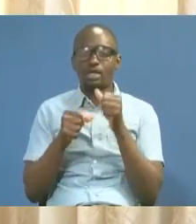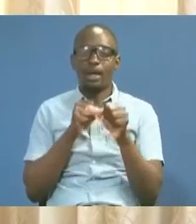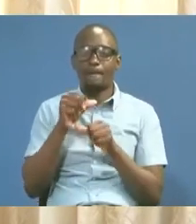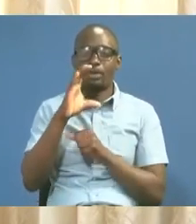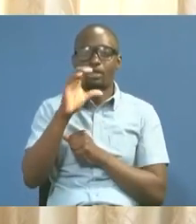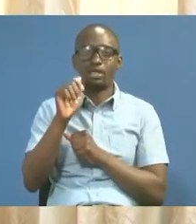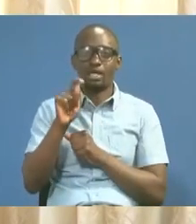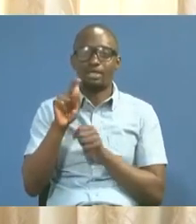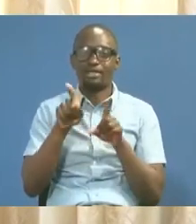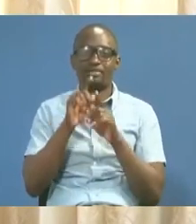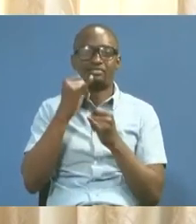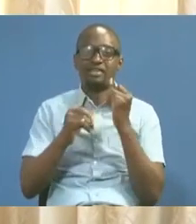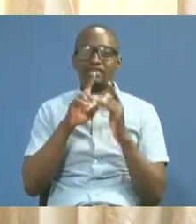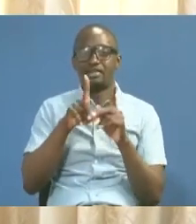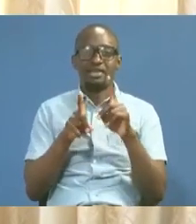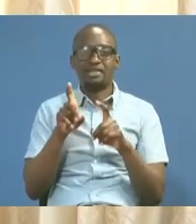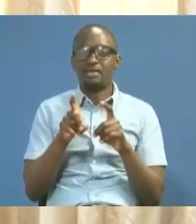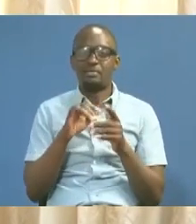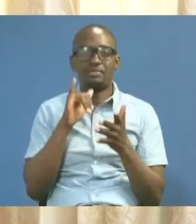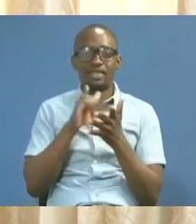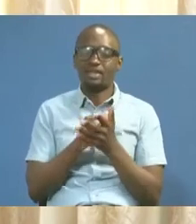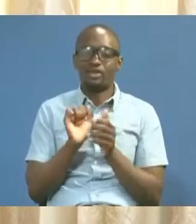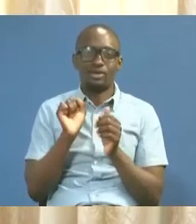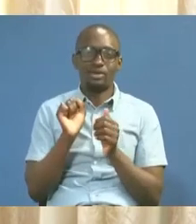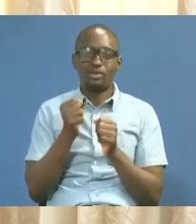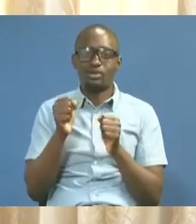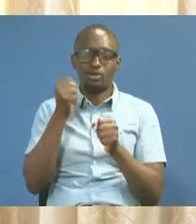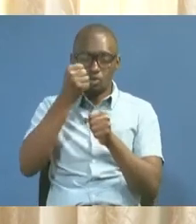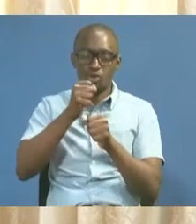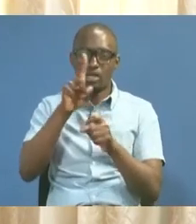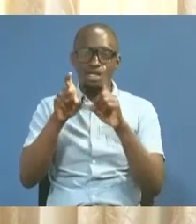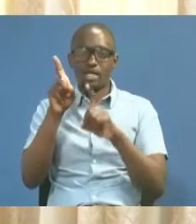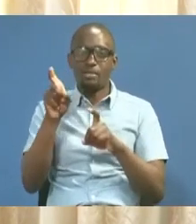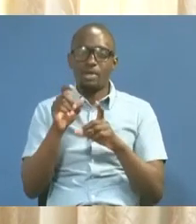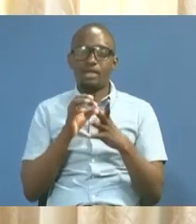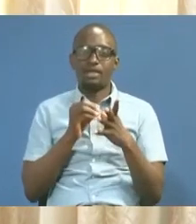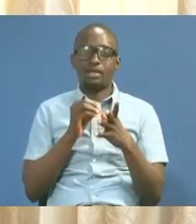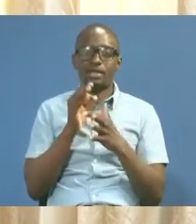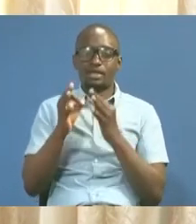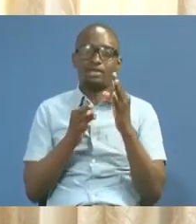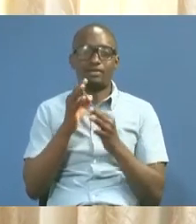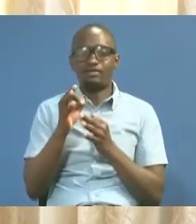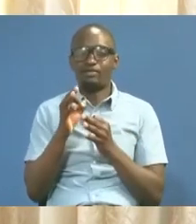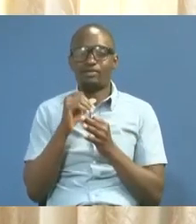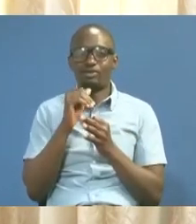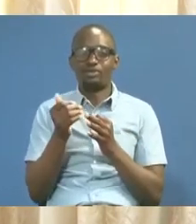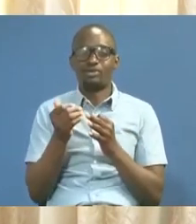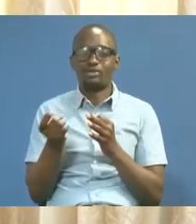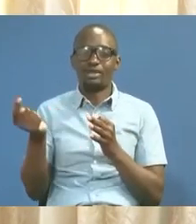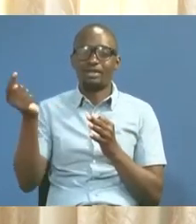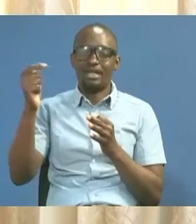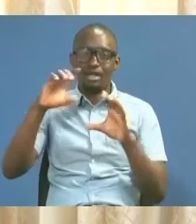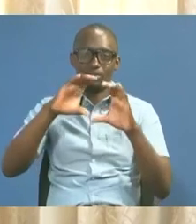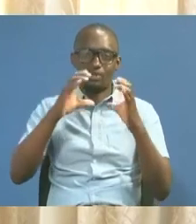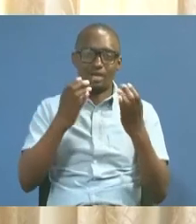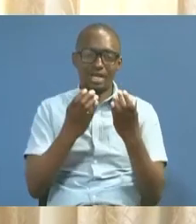tests and the final exam, that you'll not be allowed to sit for those exams if you have not reached a certain threshold in your class